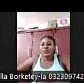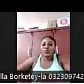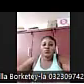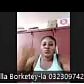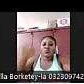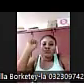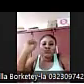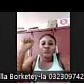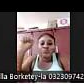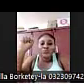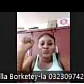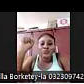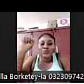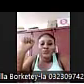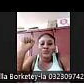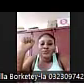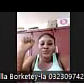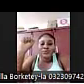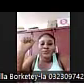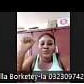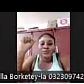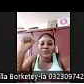Okay.